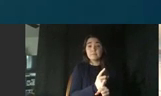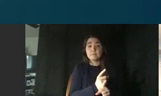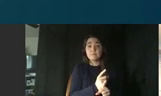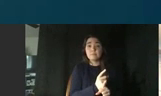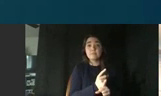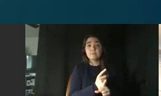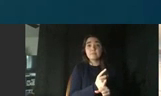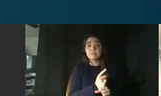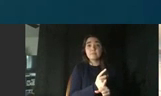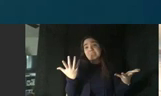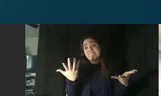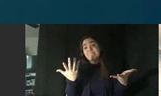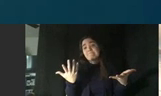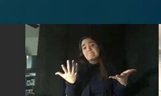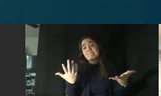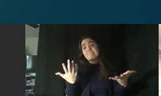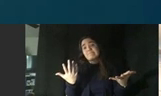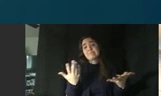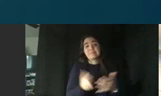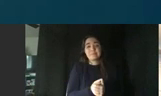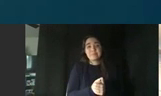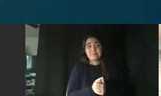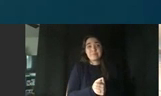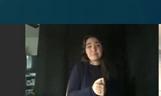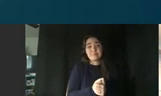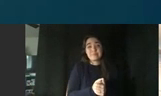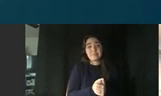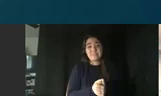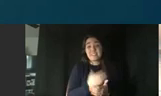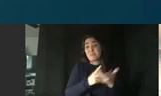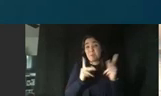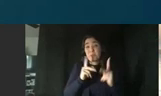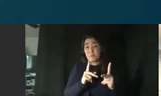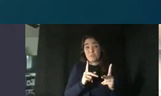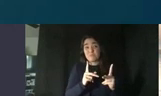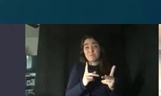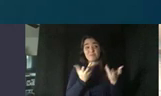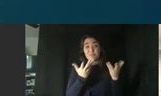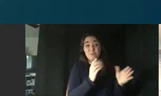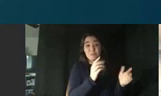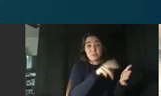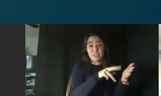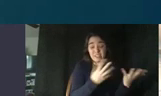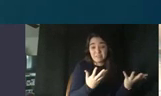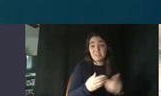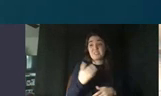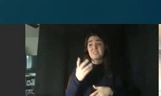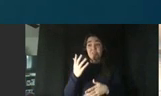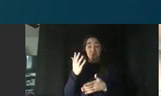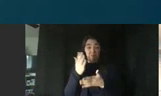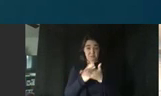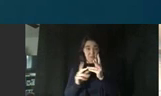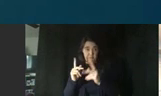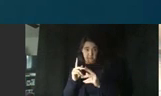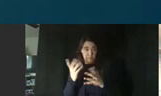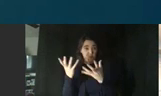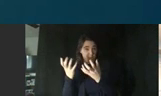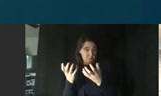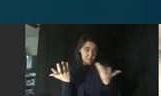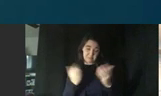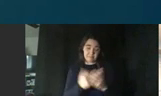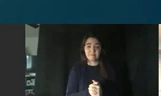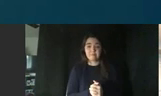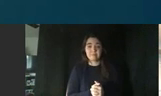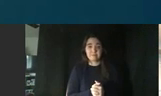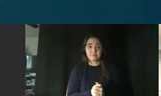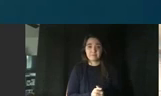And guess what? Some people might not want to read it. That's fine. Some people might want to read it. You know, it's